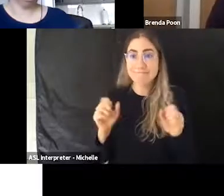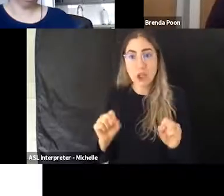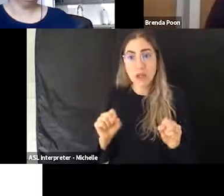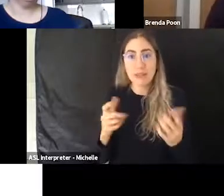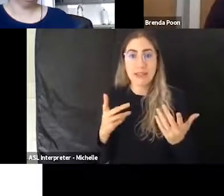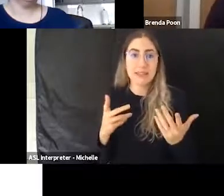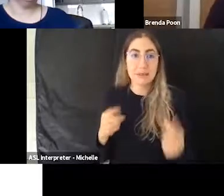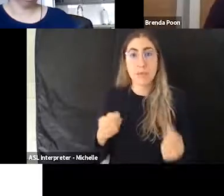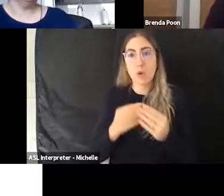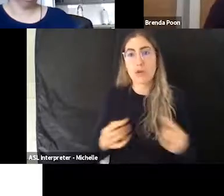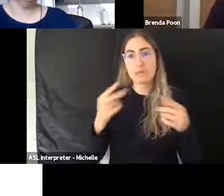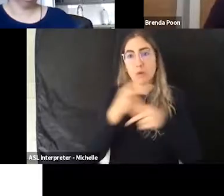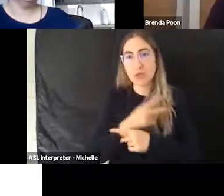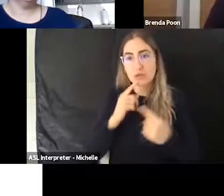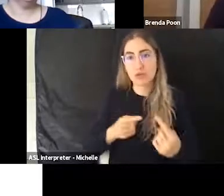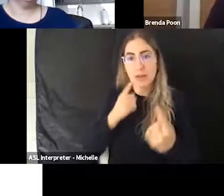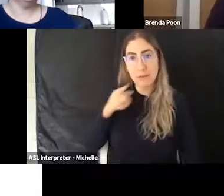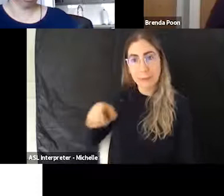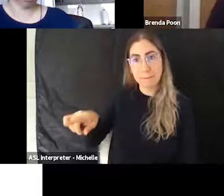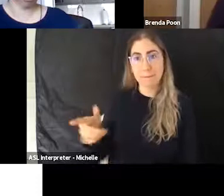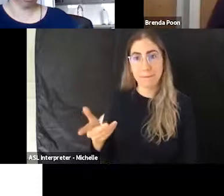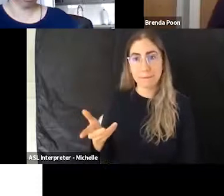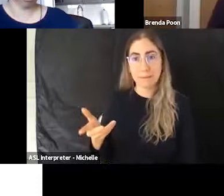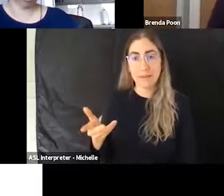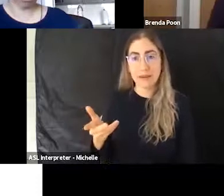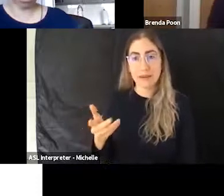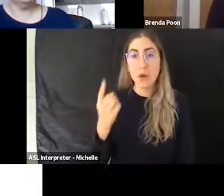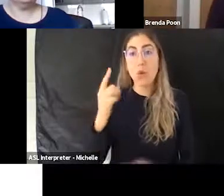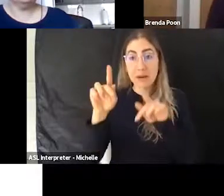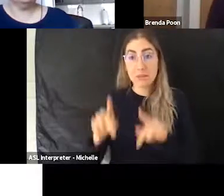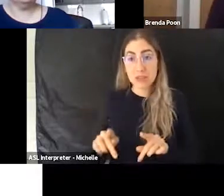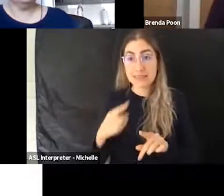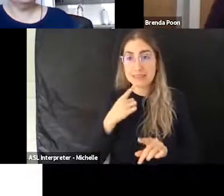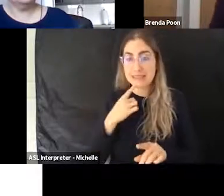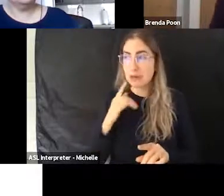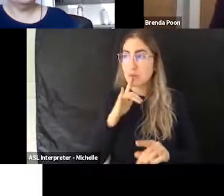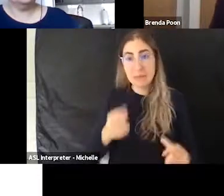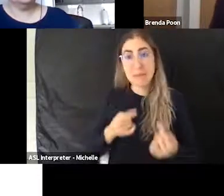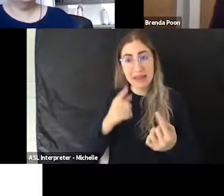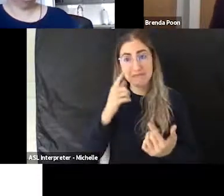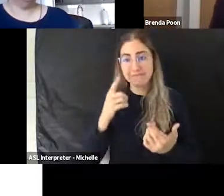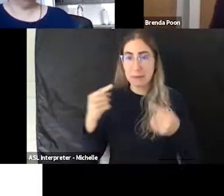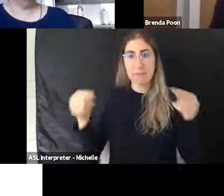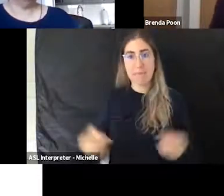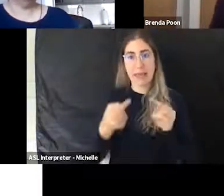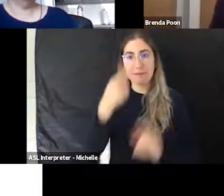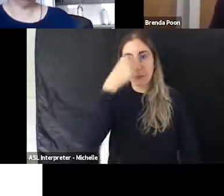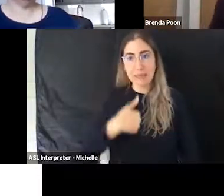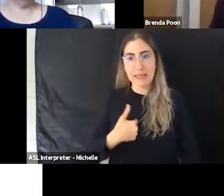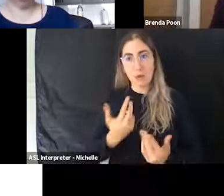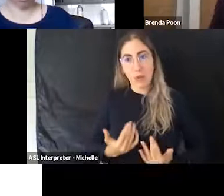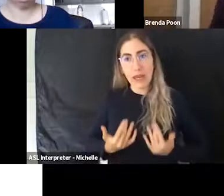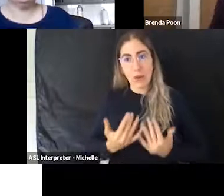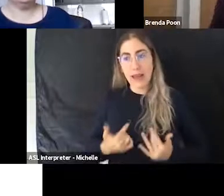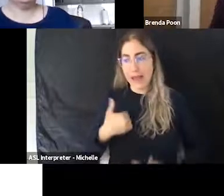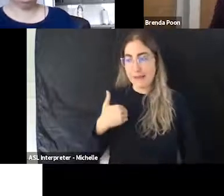limit restriction caused a lot of time waiting. With a disability, this was painful. What were some